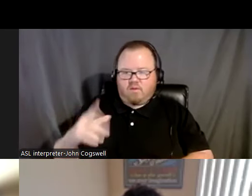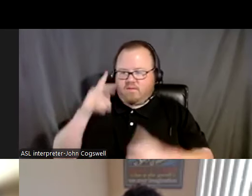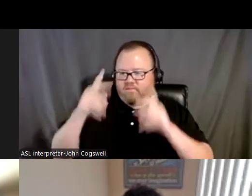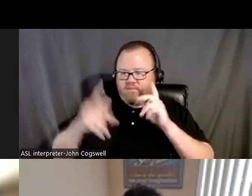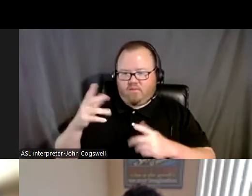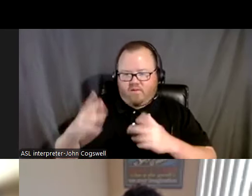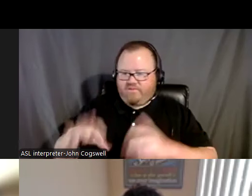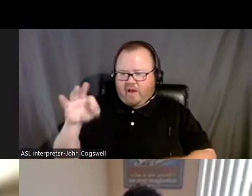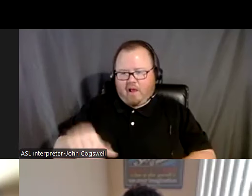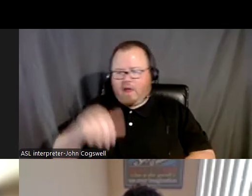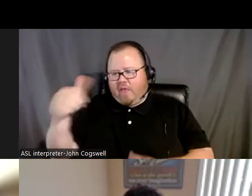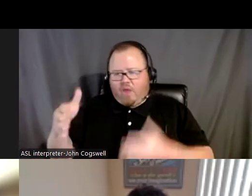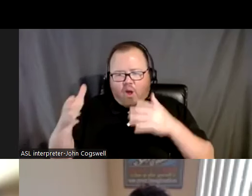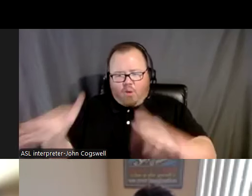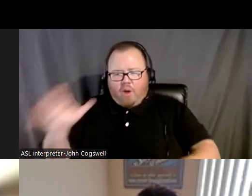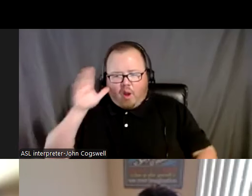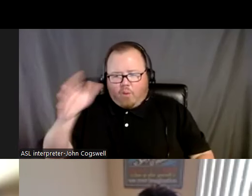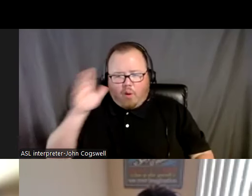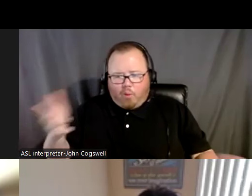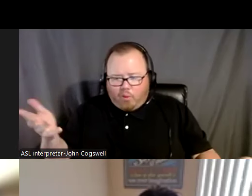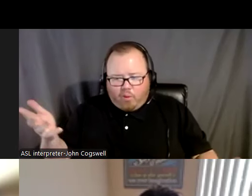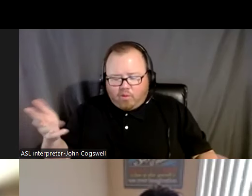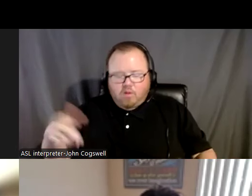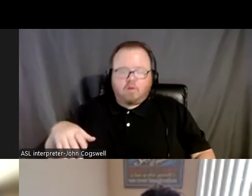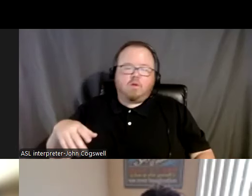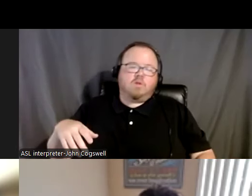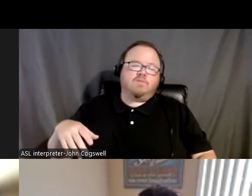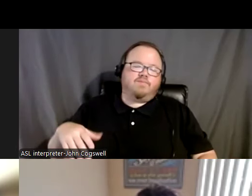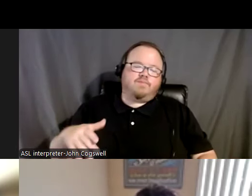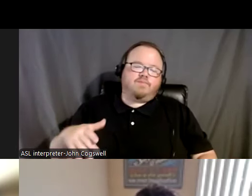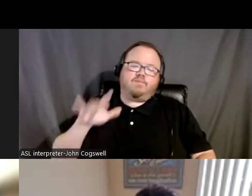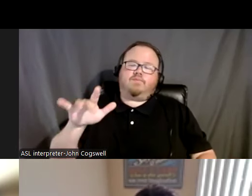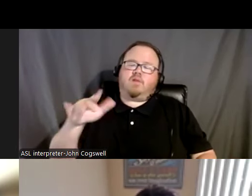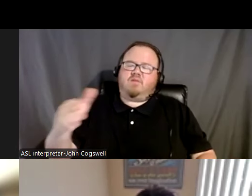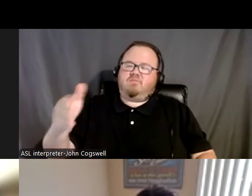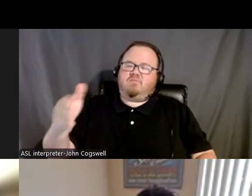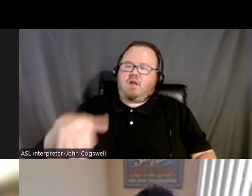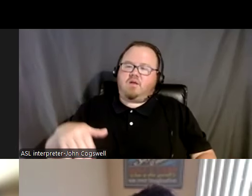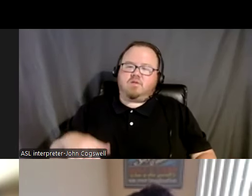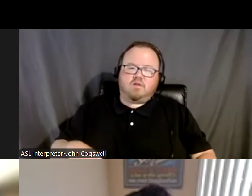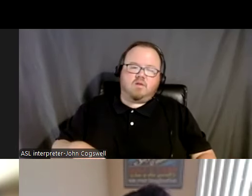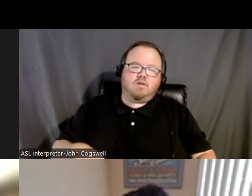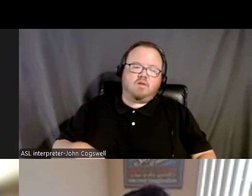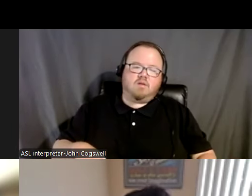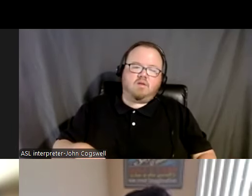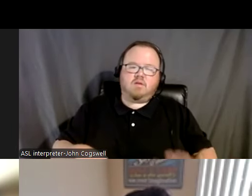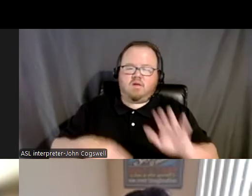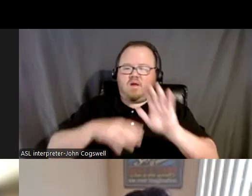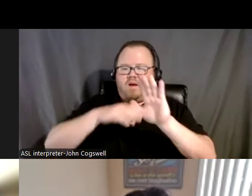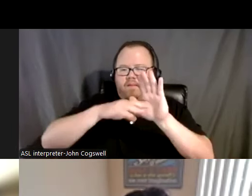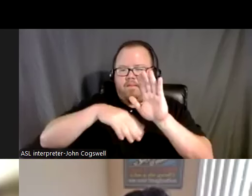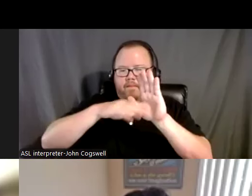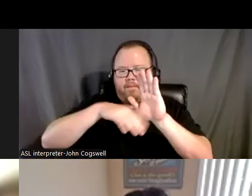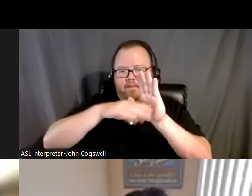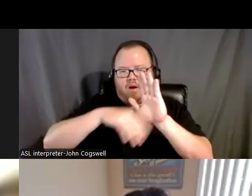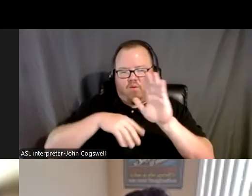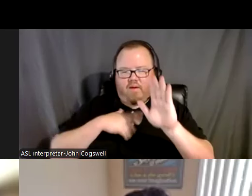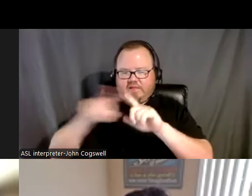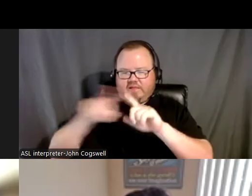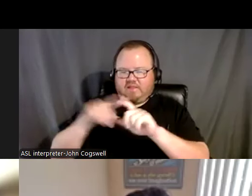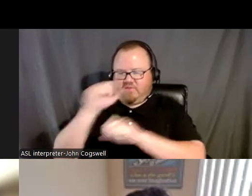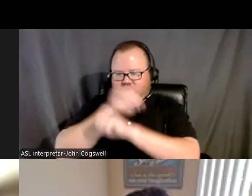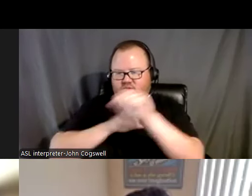find another way, like we talked about. On the next slide, on the bottom half, you'll see we actually give them those strategies. So we talk about